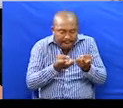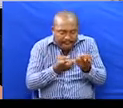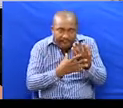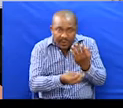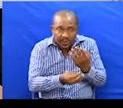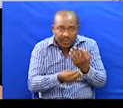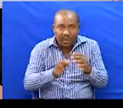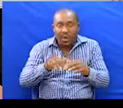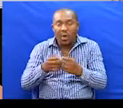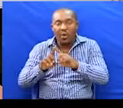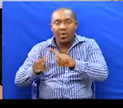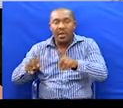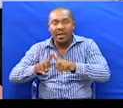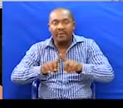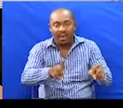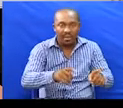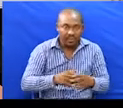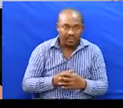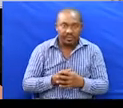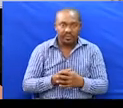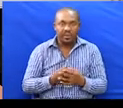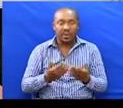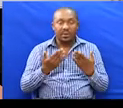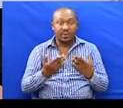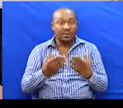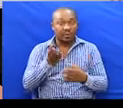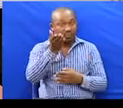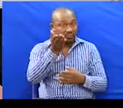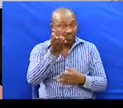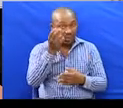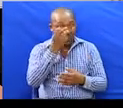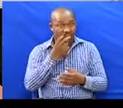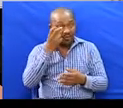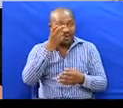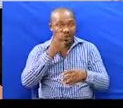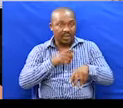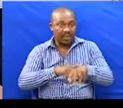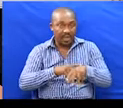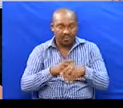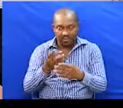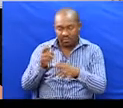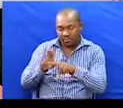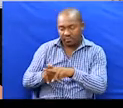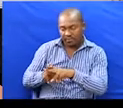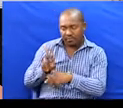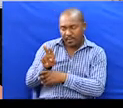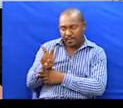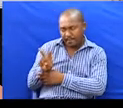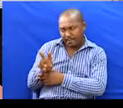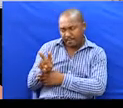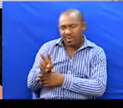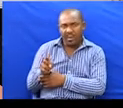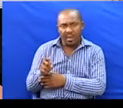characters. So get time, my dear student, to observe maybe the baby cats